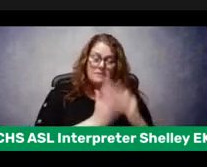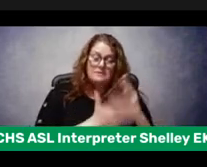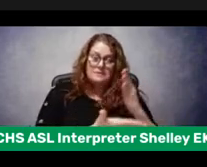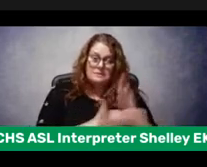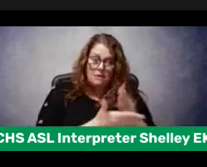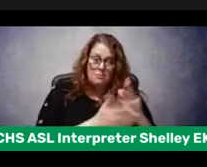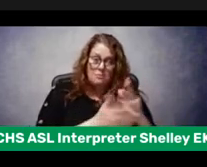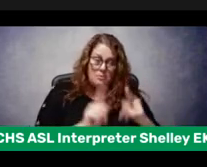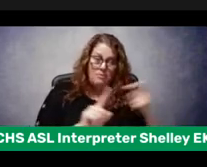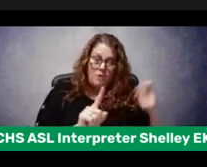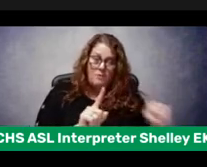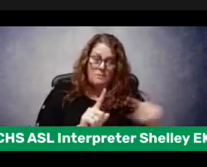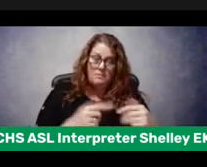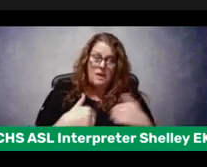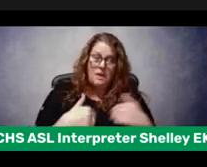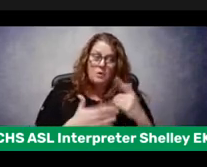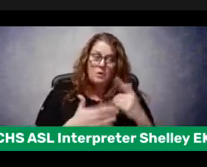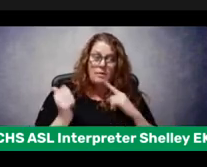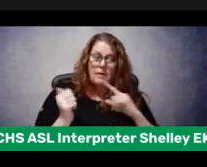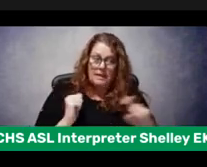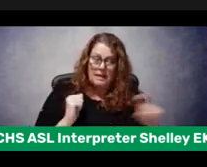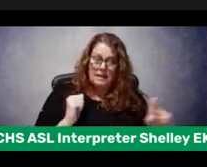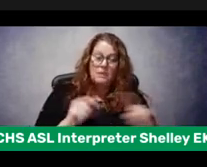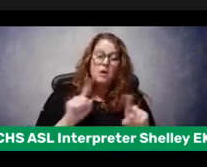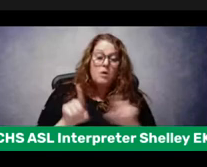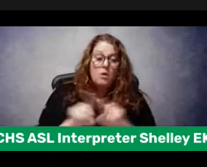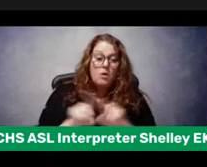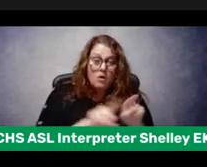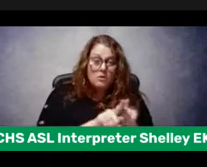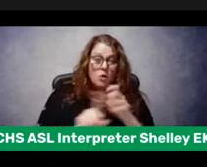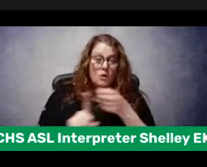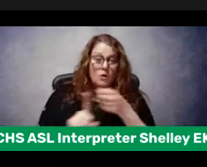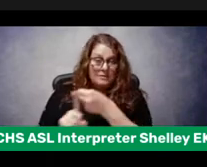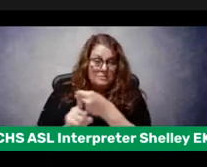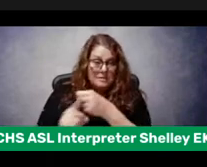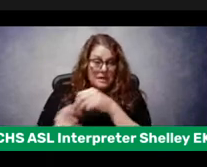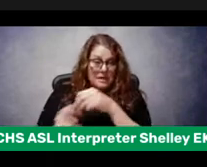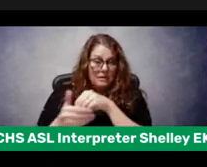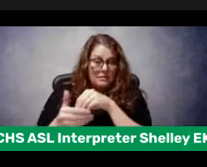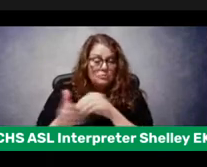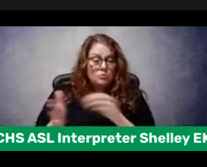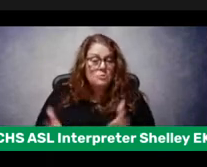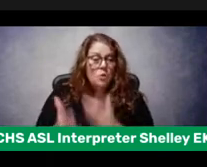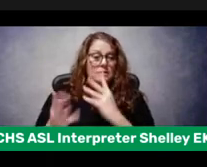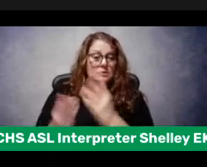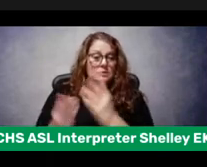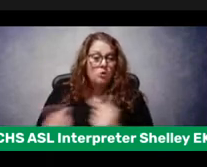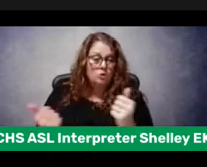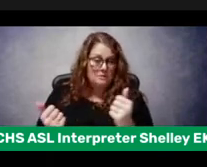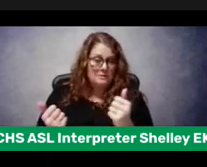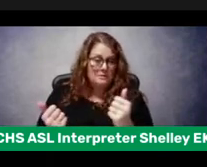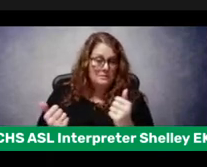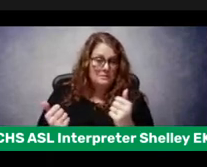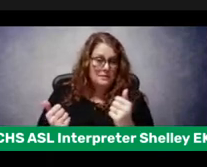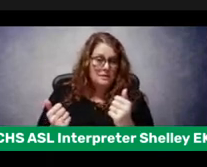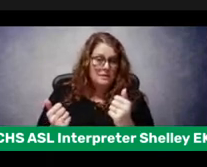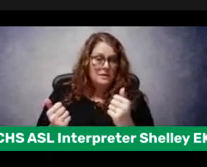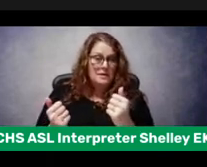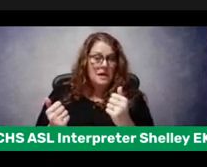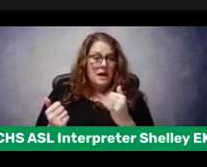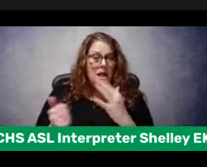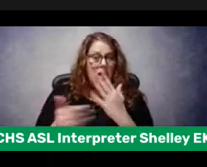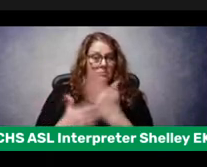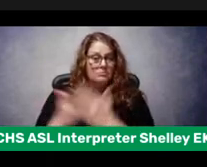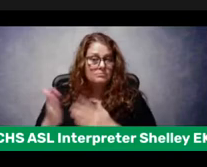people from having what they need, but also in themselves promoting the solutions that are caught up, for example,